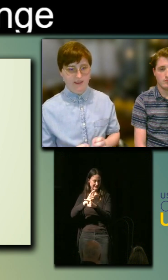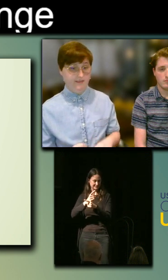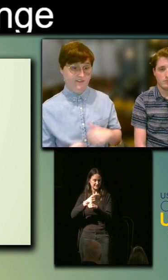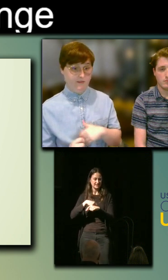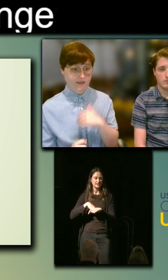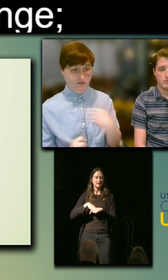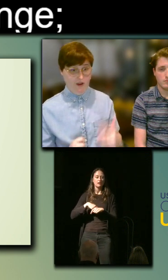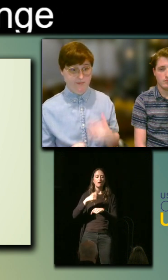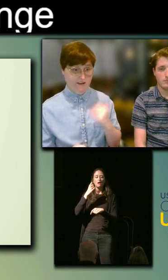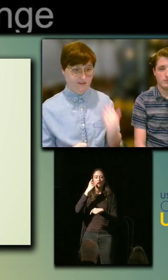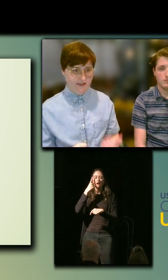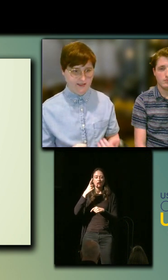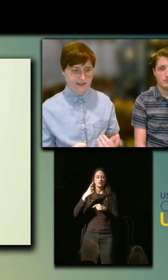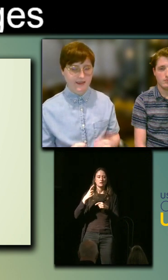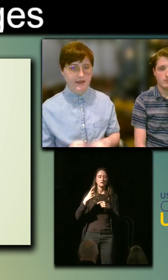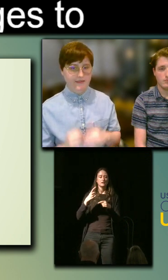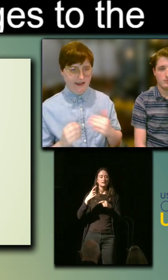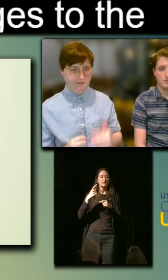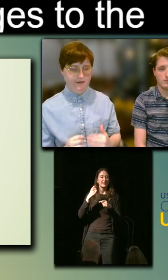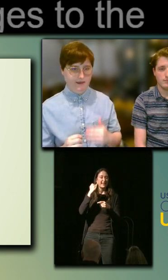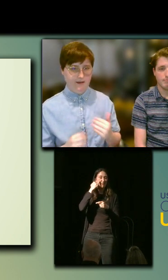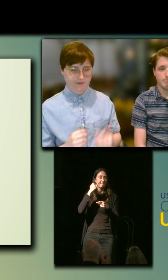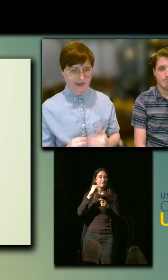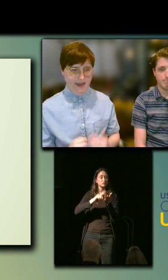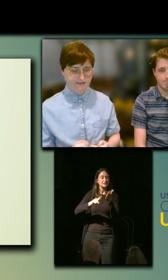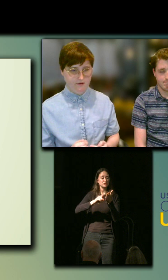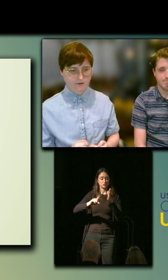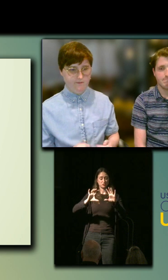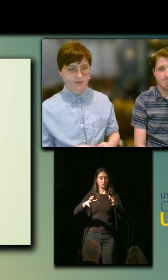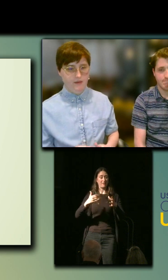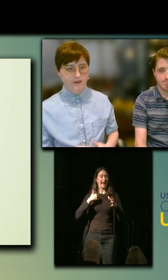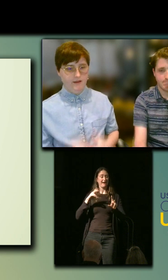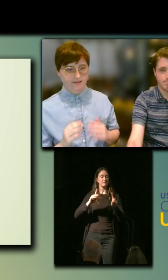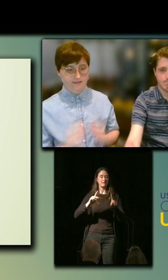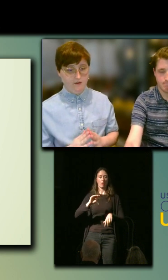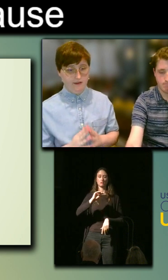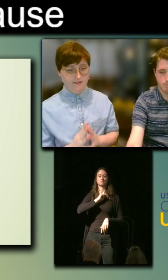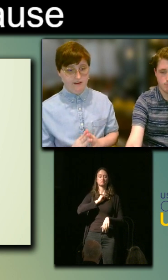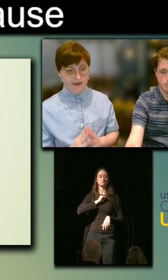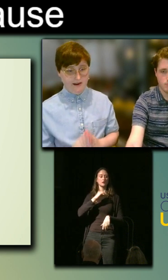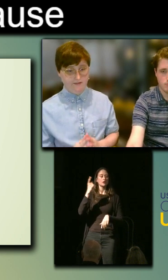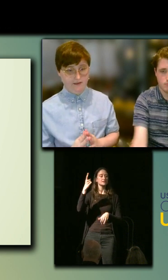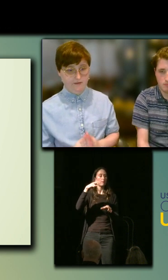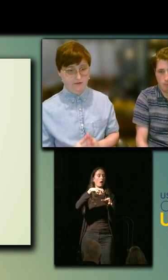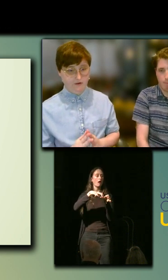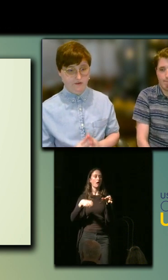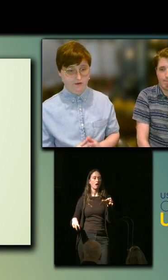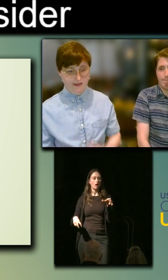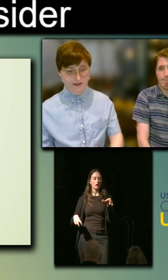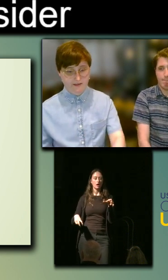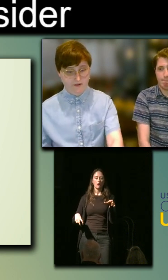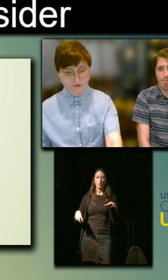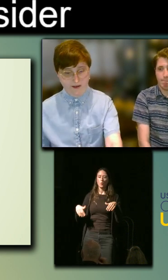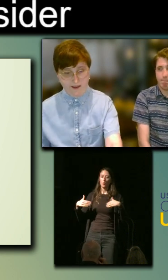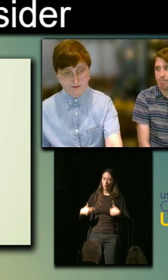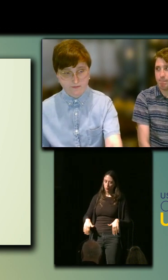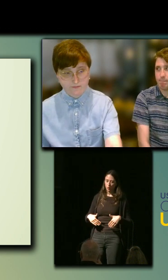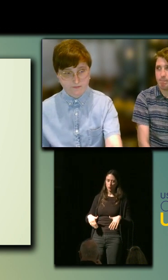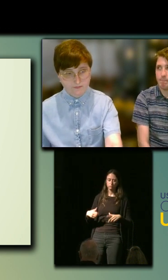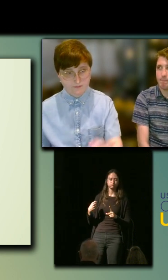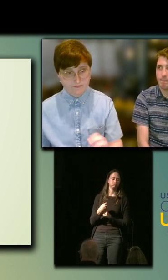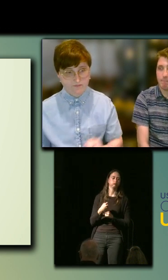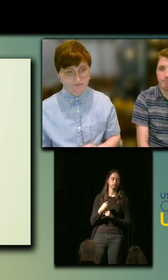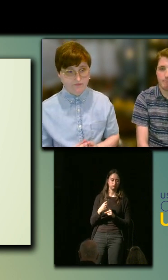which means if somebody drops out suddenly, that can be a big hassle. So consider carefully before joining a clinical trial.